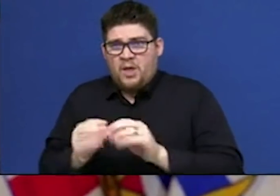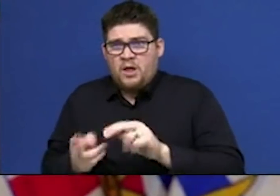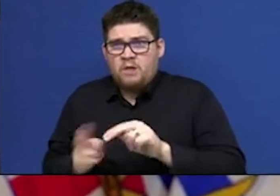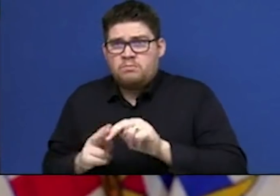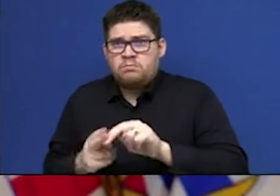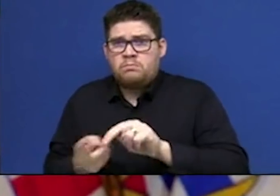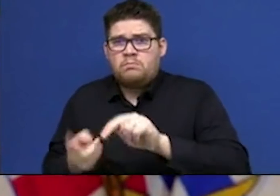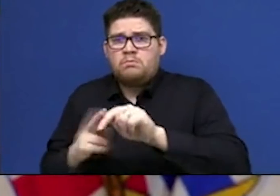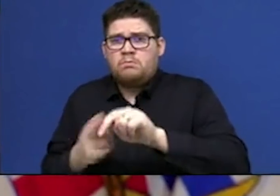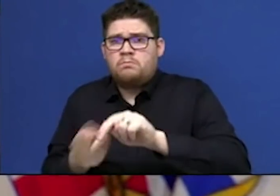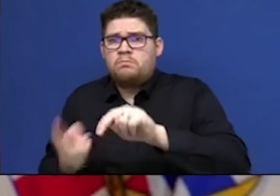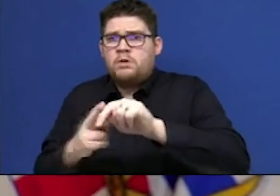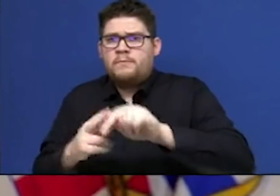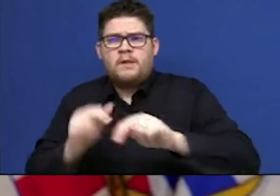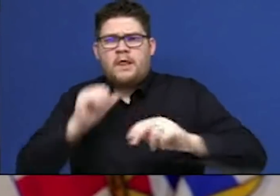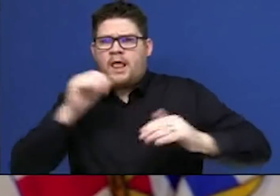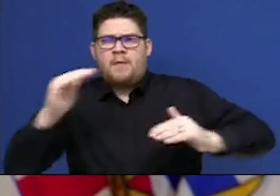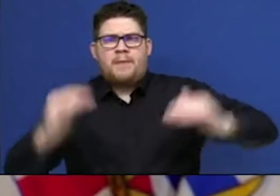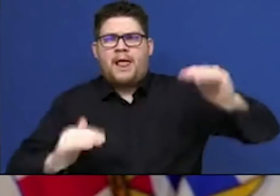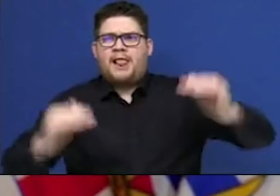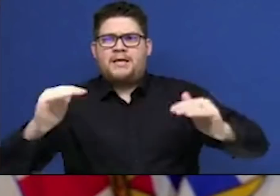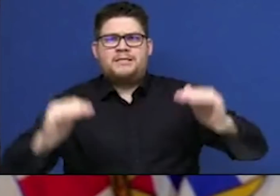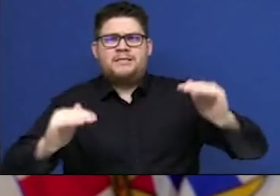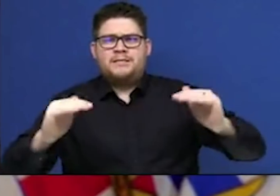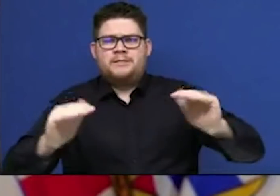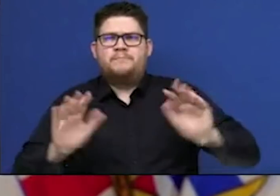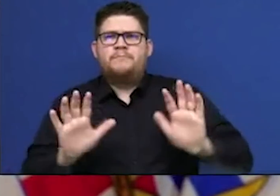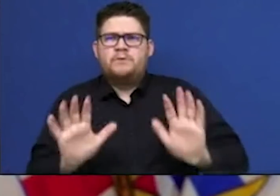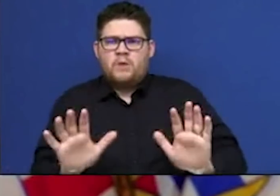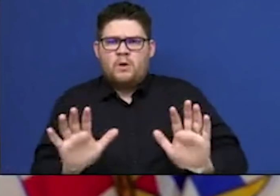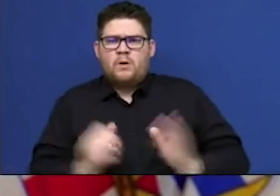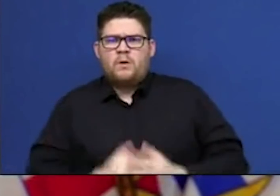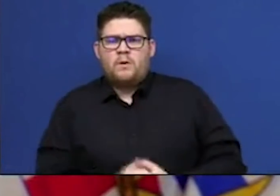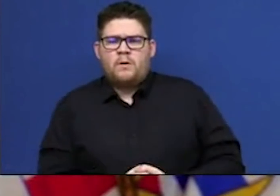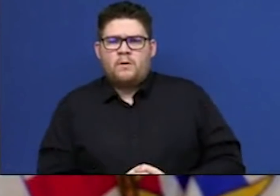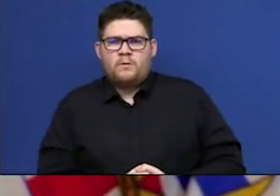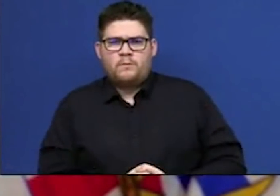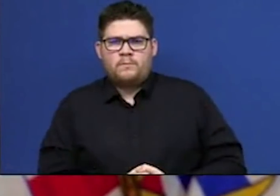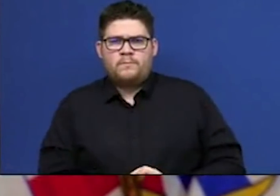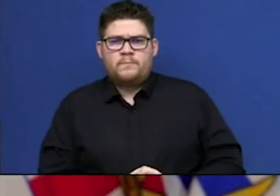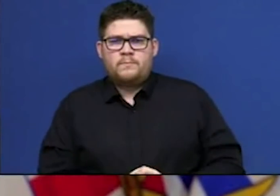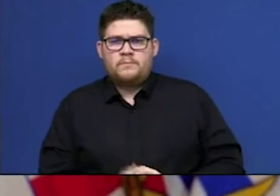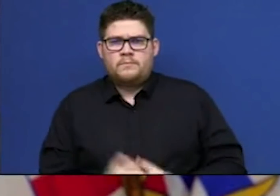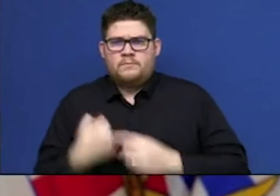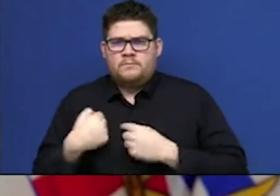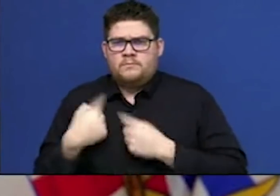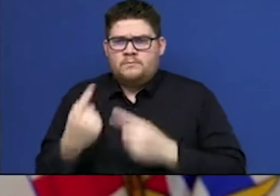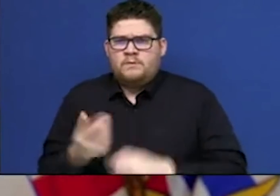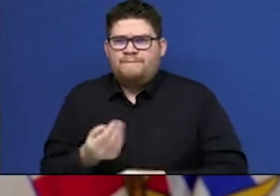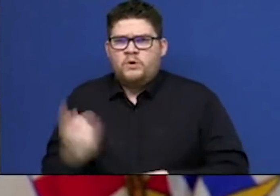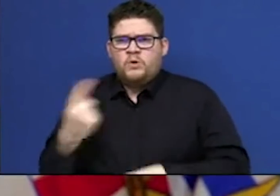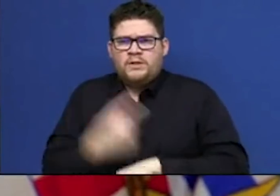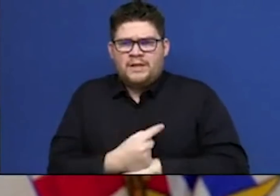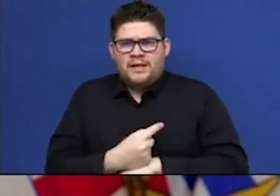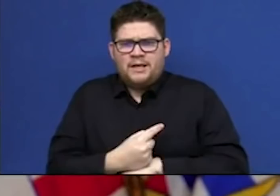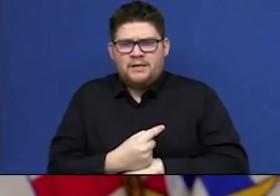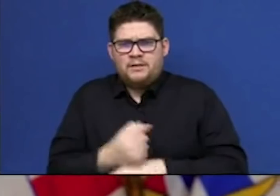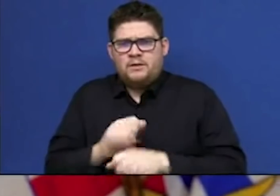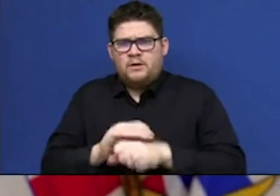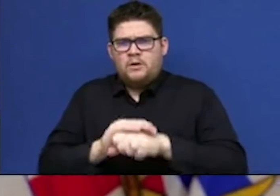time. In the last 6 days, we've seen the start of exponential growth in new cases, We've seen